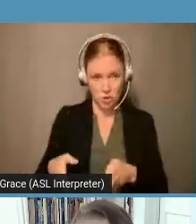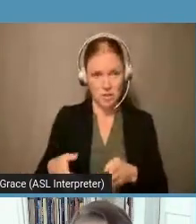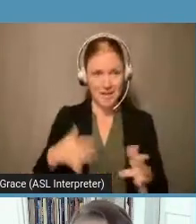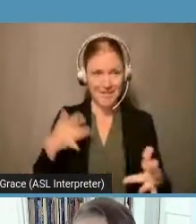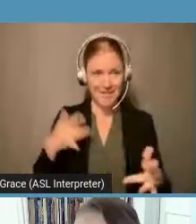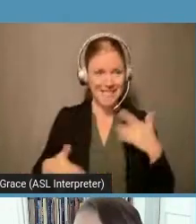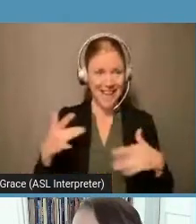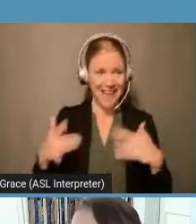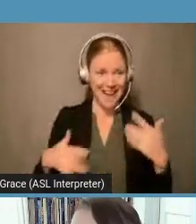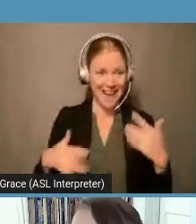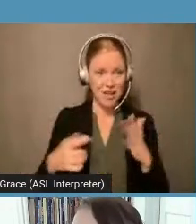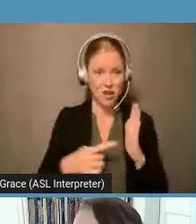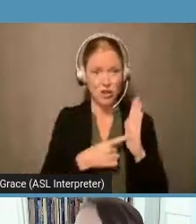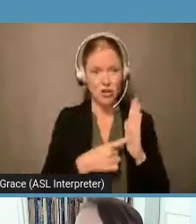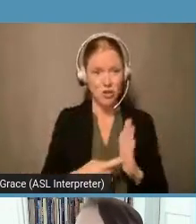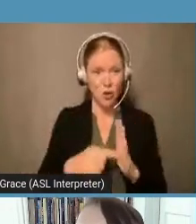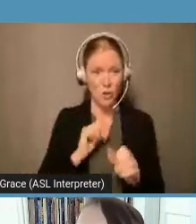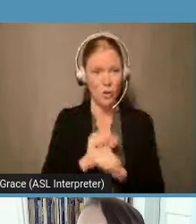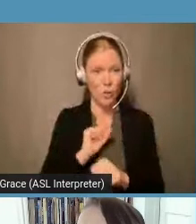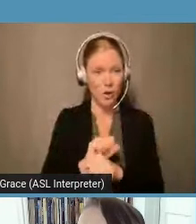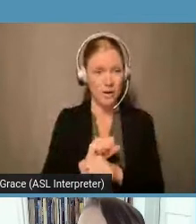their work, which was